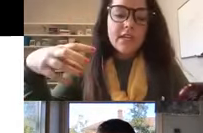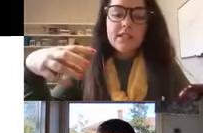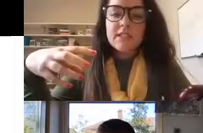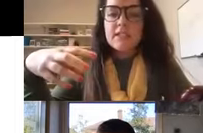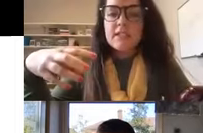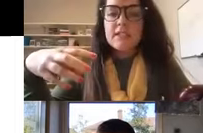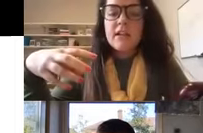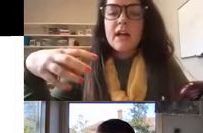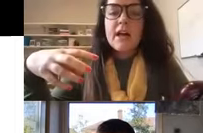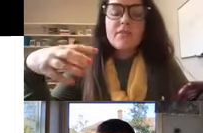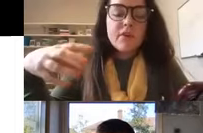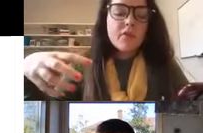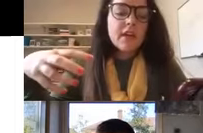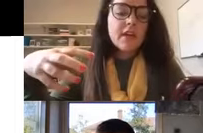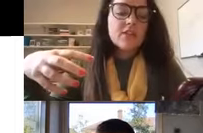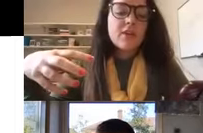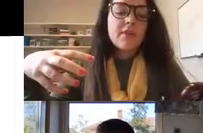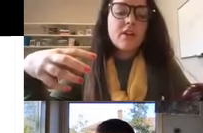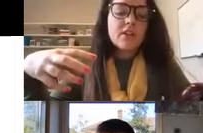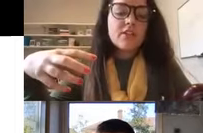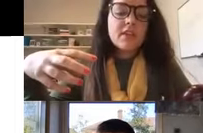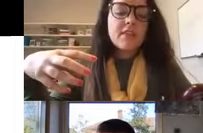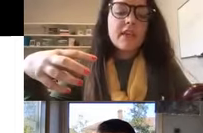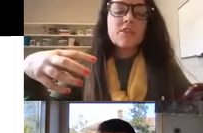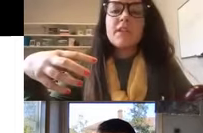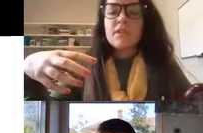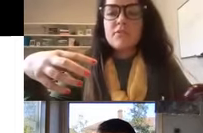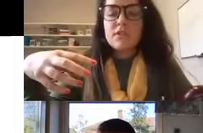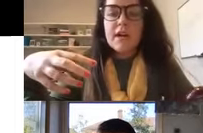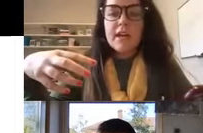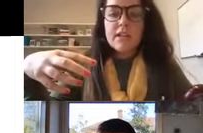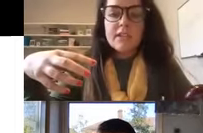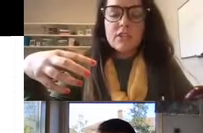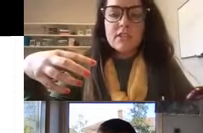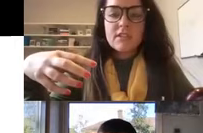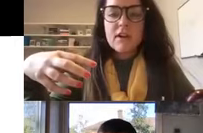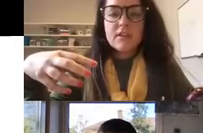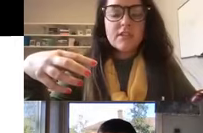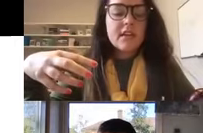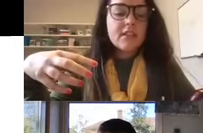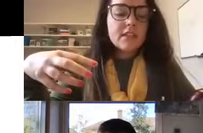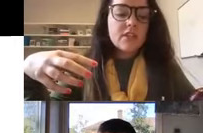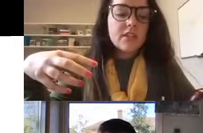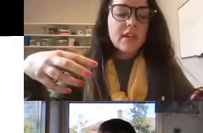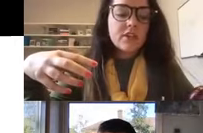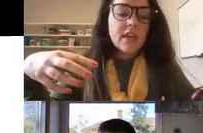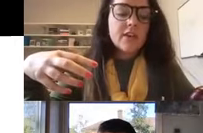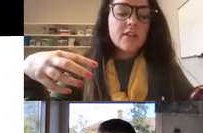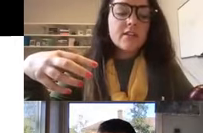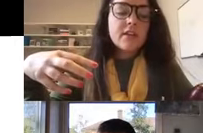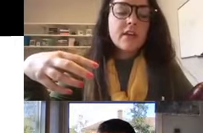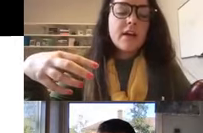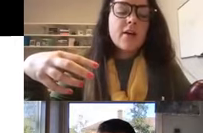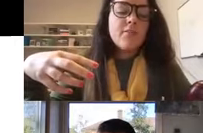to innocence, I'm evoking a terminology that has been used by Indigenous scholars and Indigenous